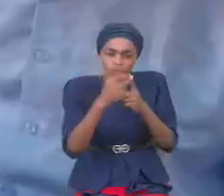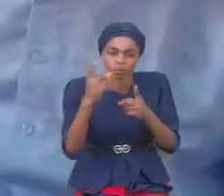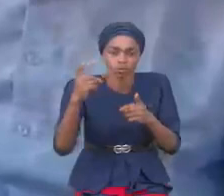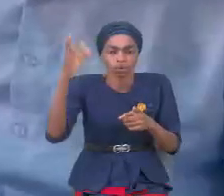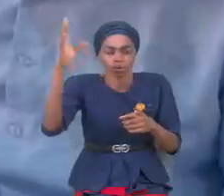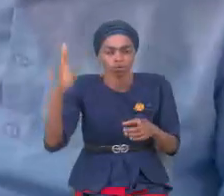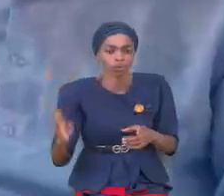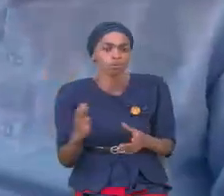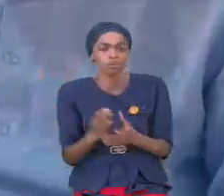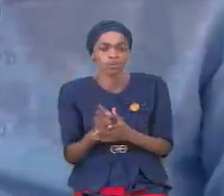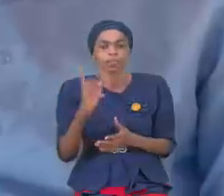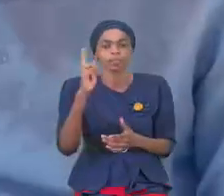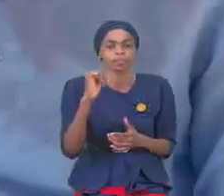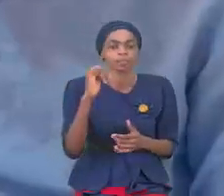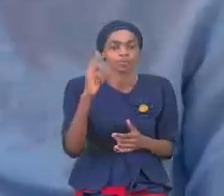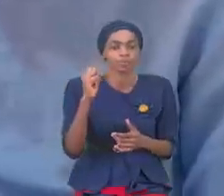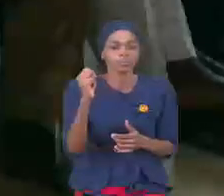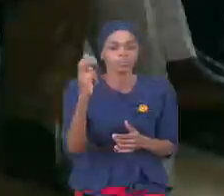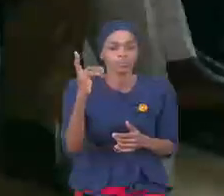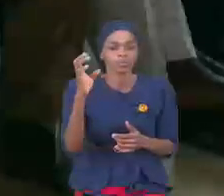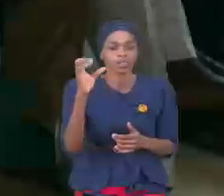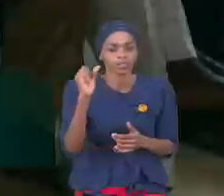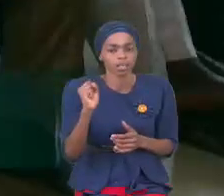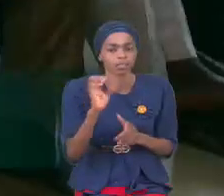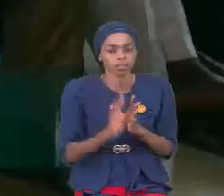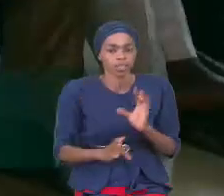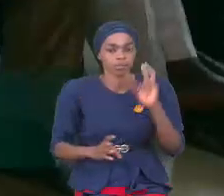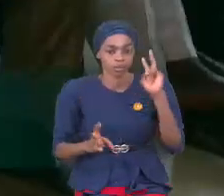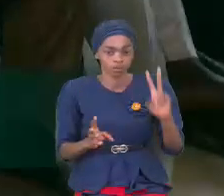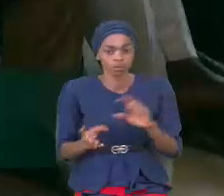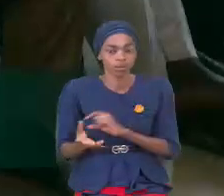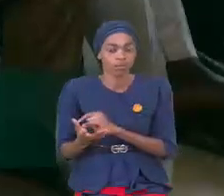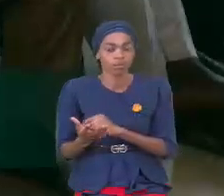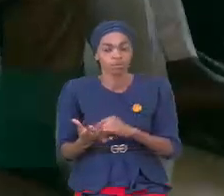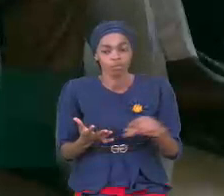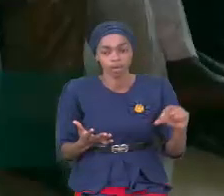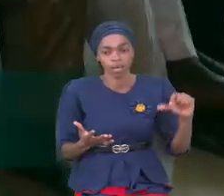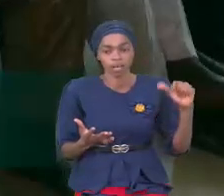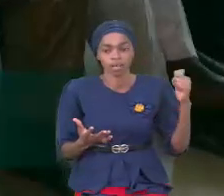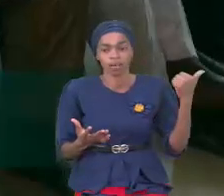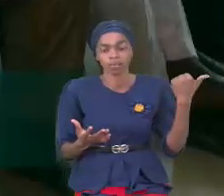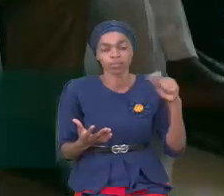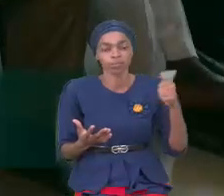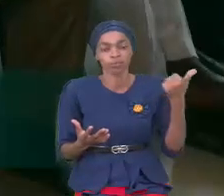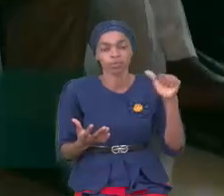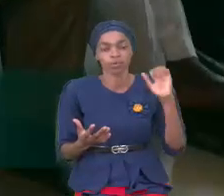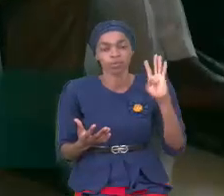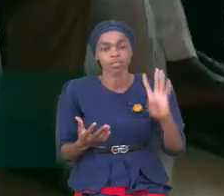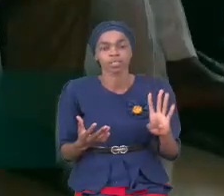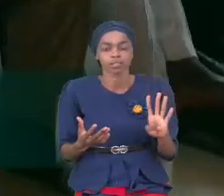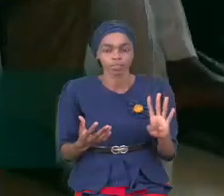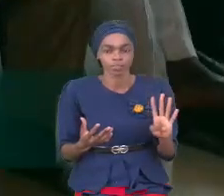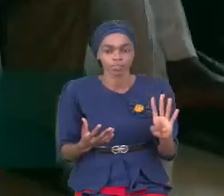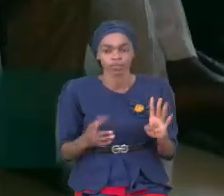verse 14. Titus chapter 2, and we're looking at verse 14, who gave himself